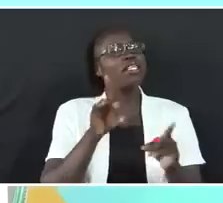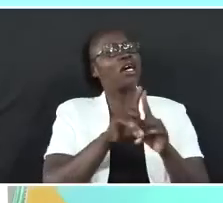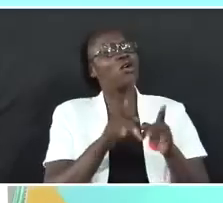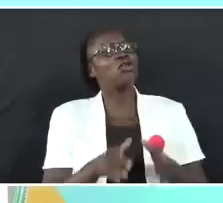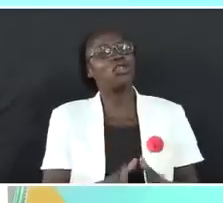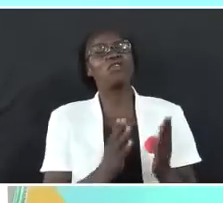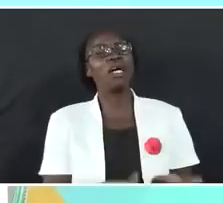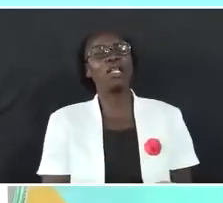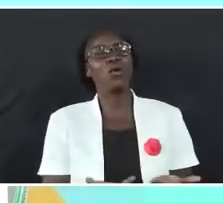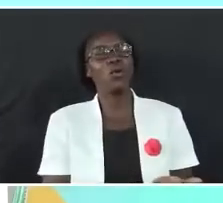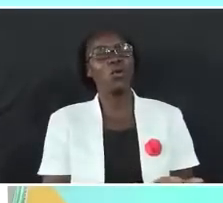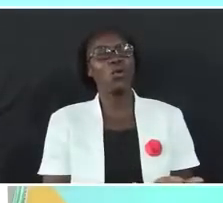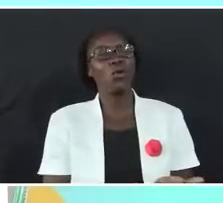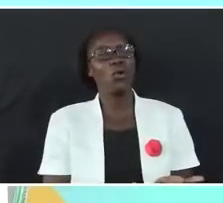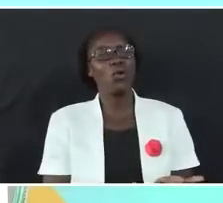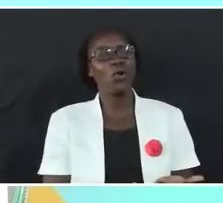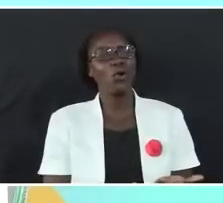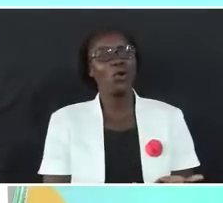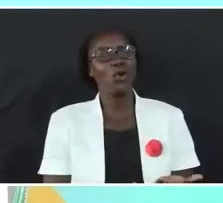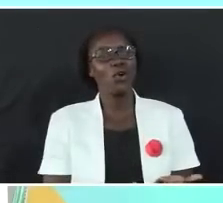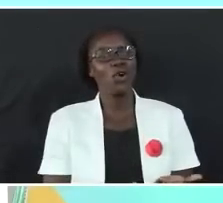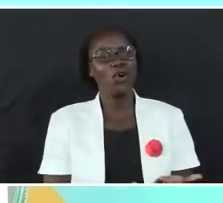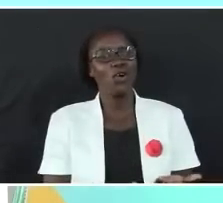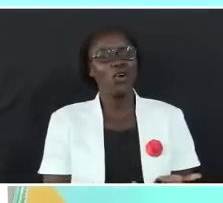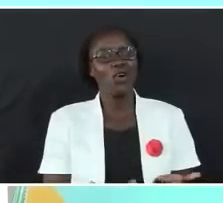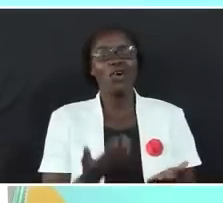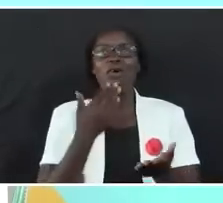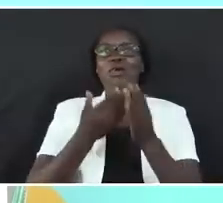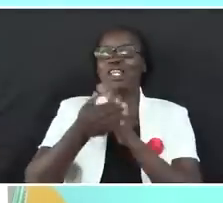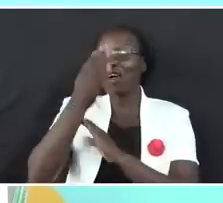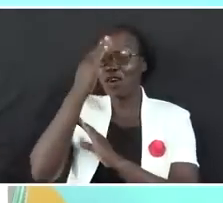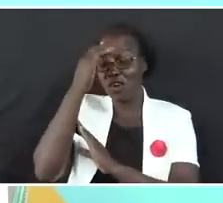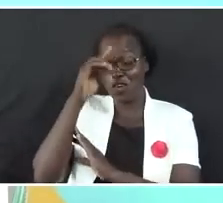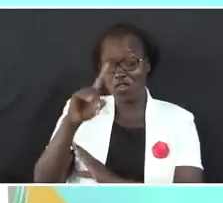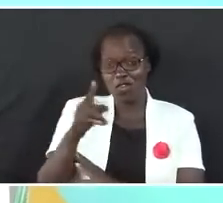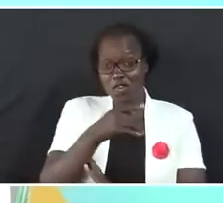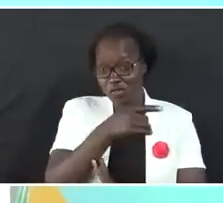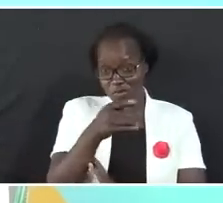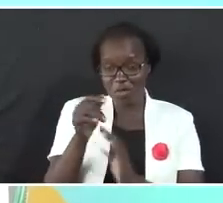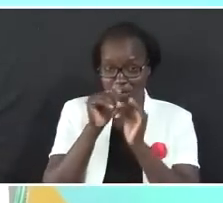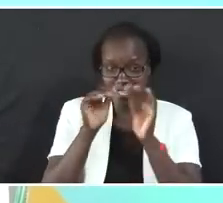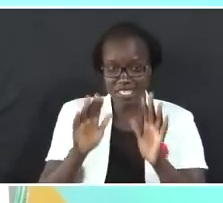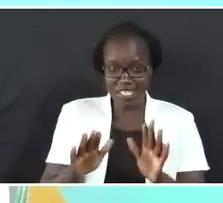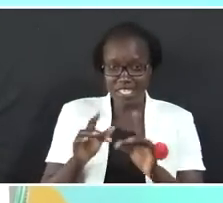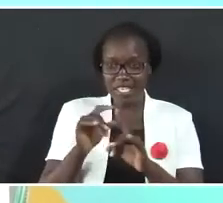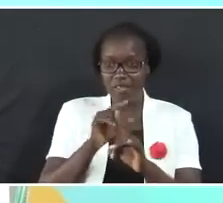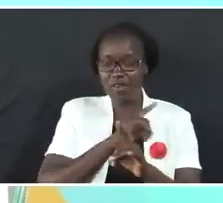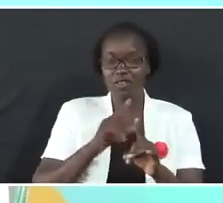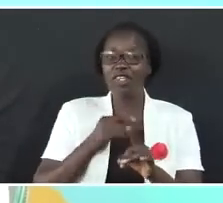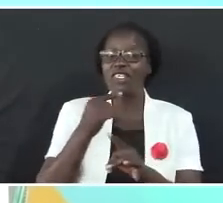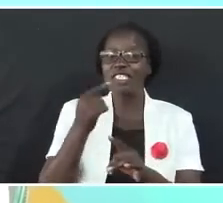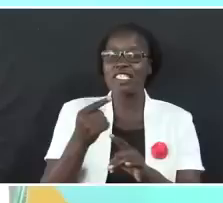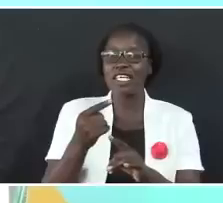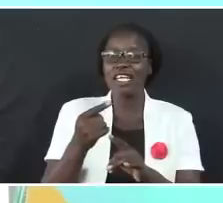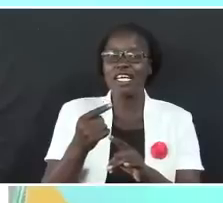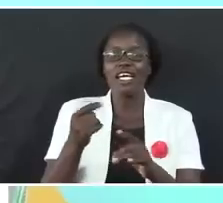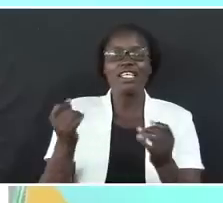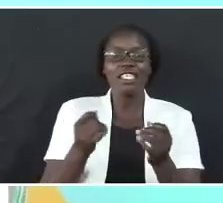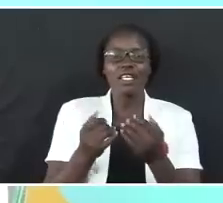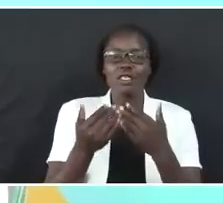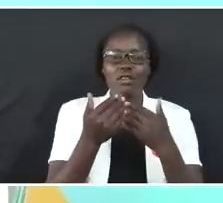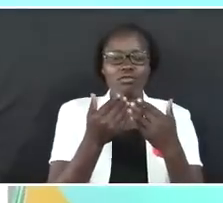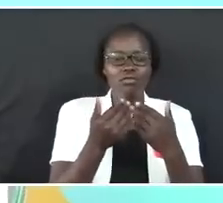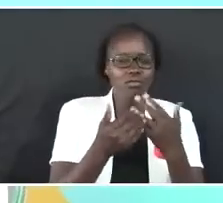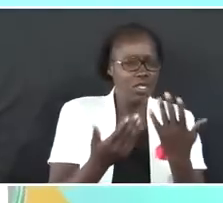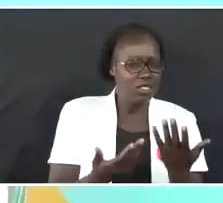also giving birth. We thank God for the blessings. The word of the Lord says, children are